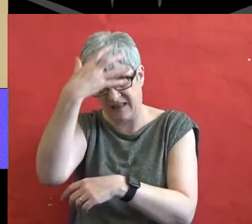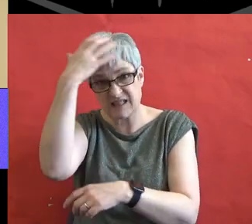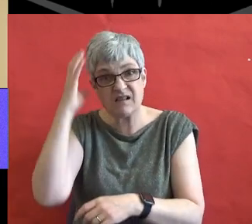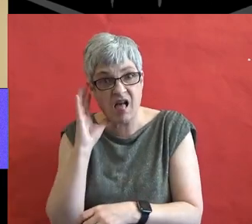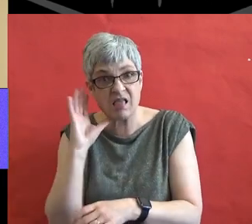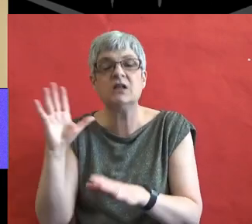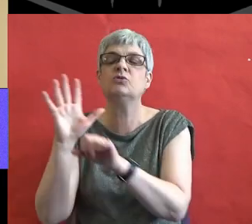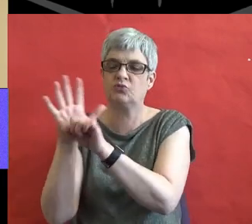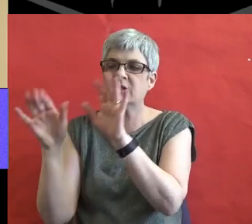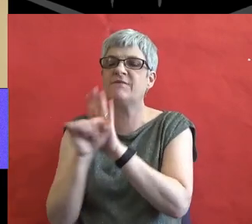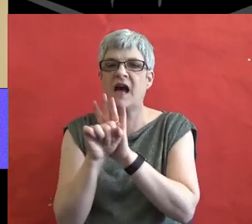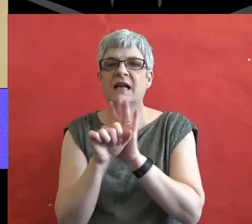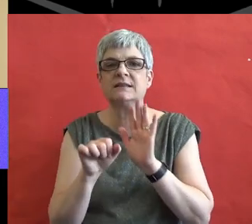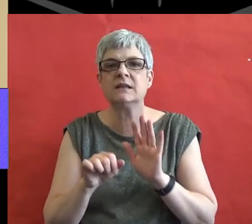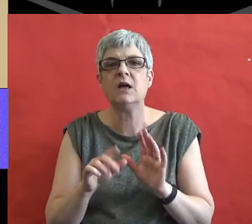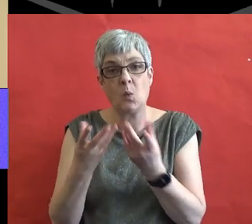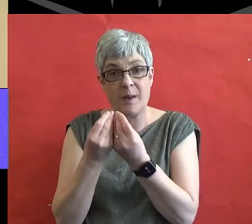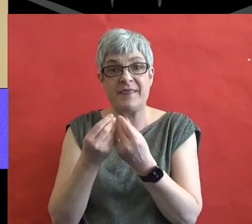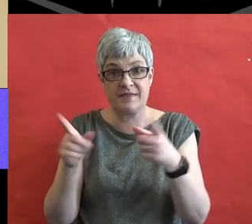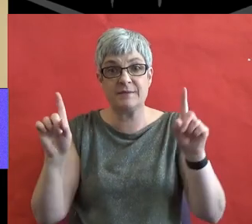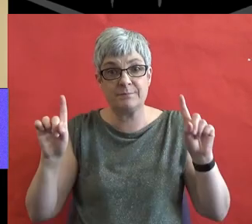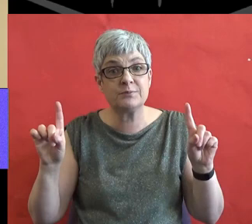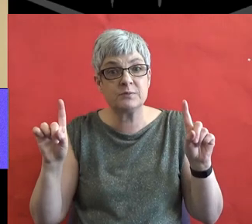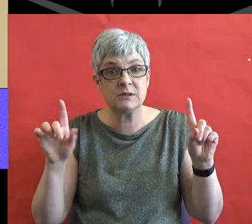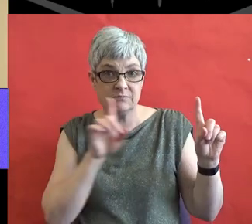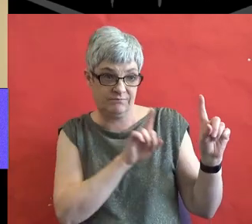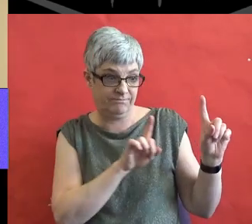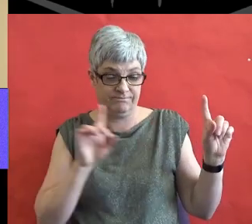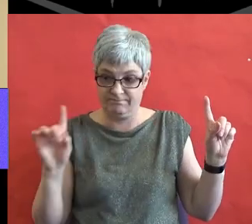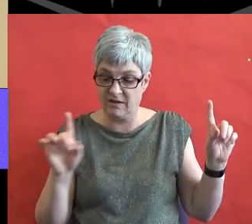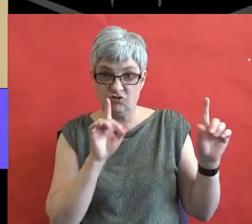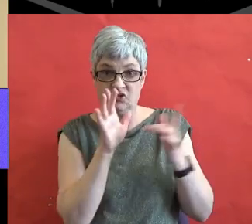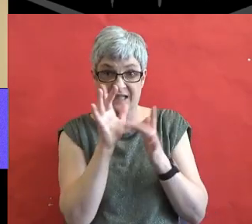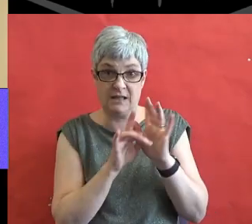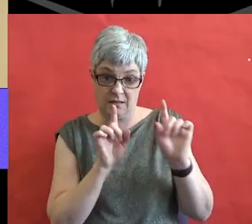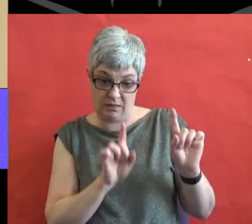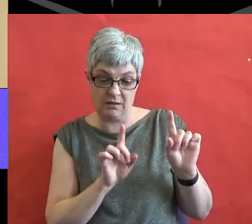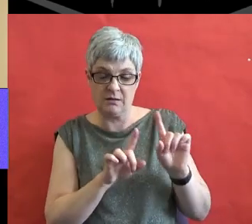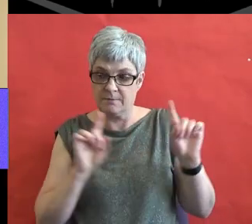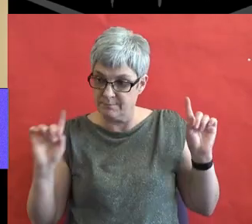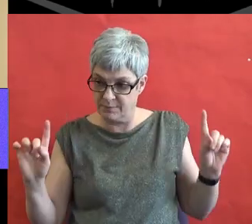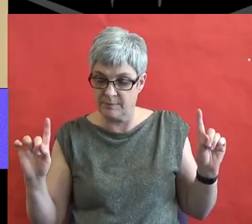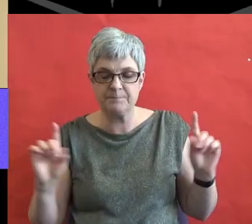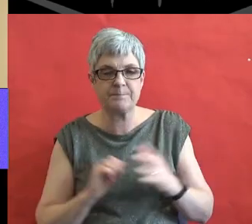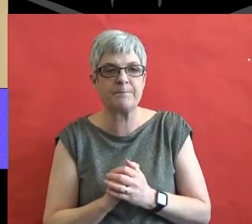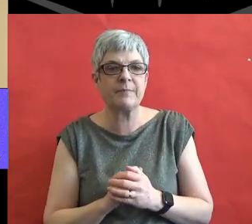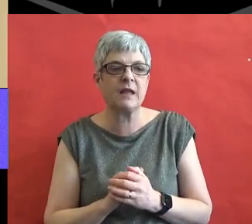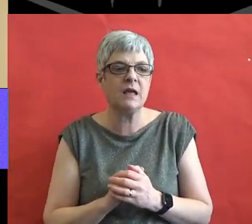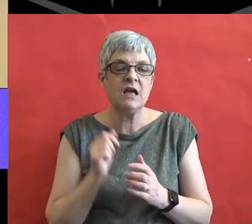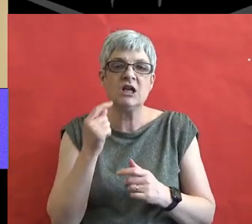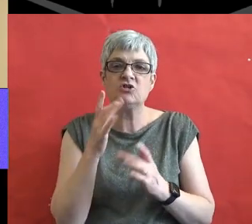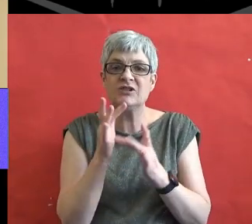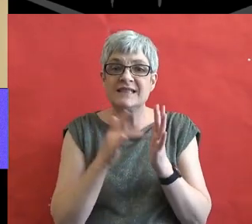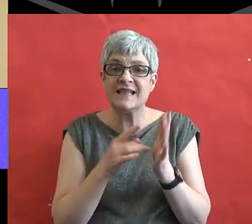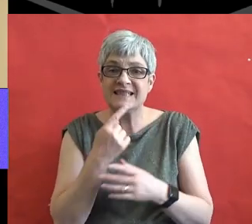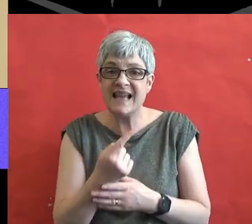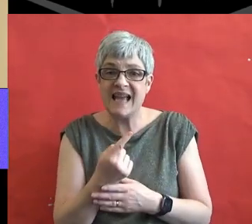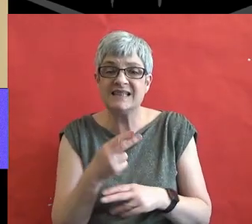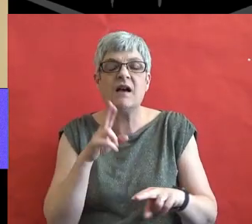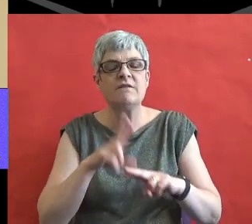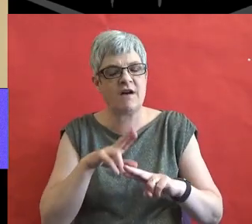him there, along with the criminals, one on his right, the other on his left. Jesus